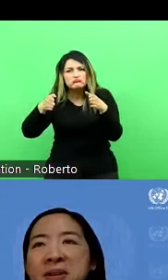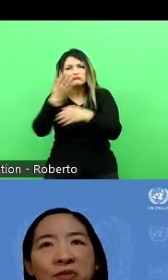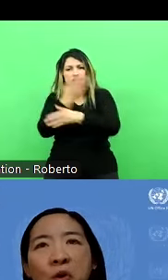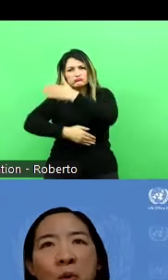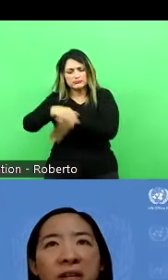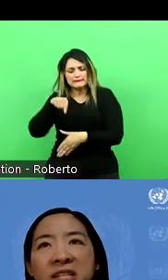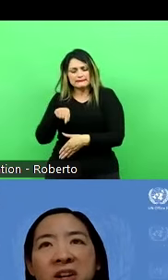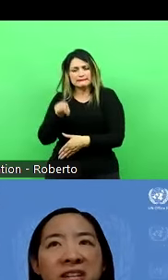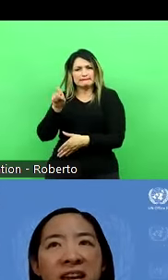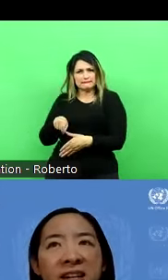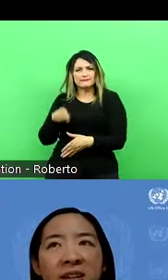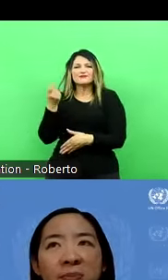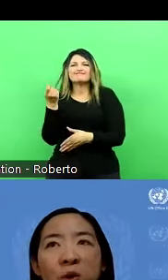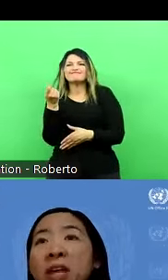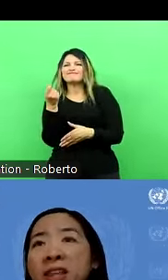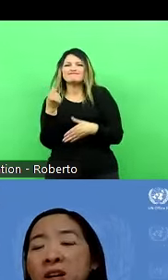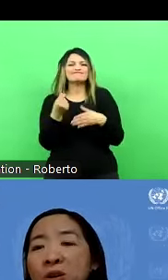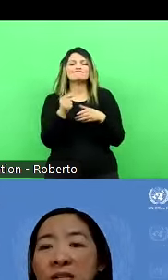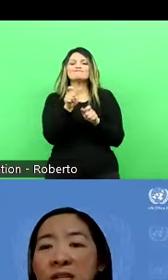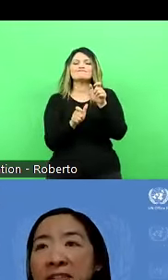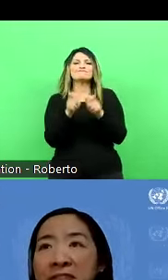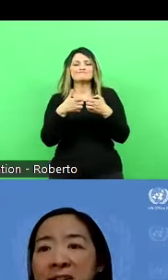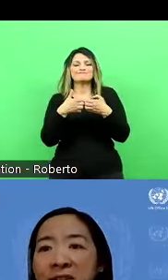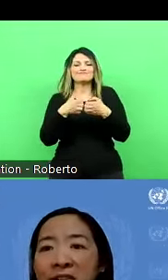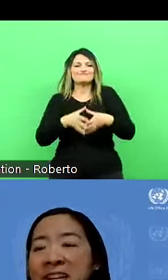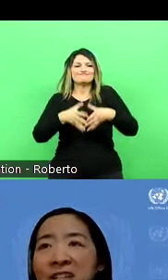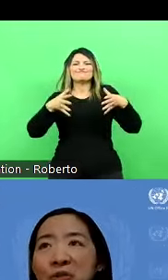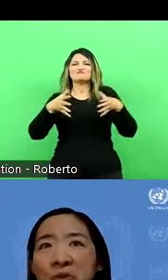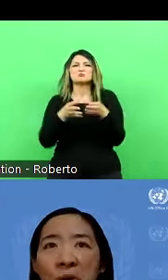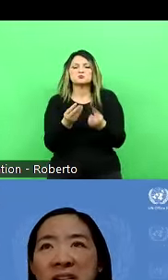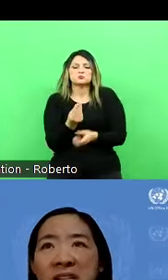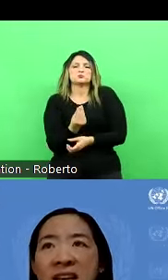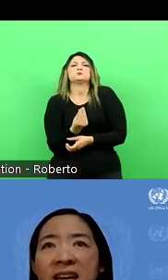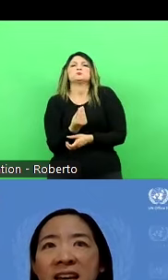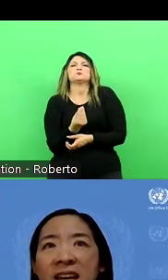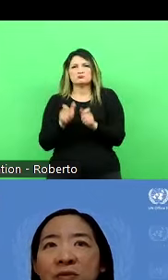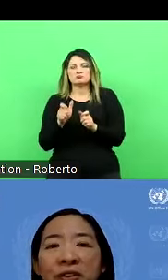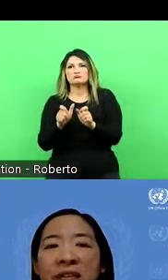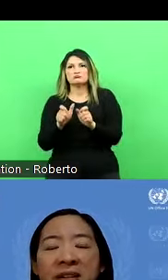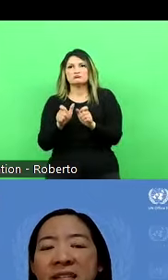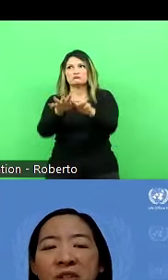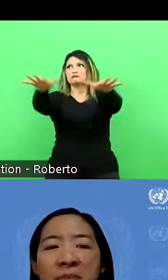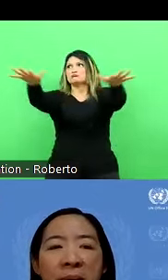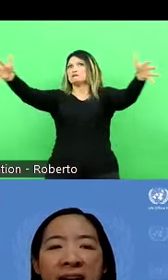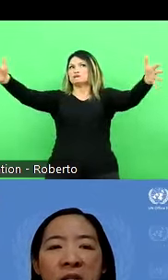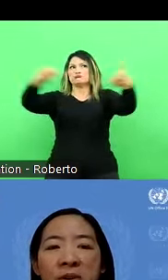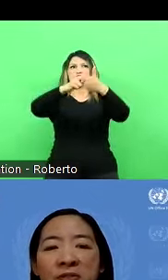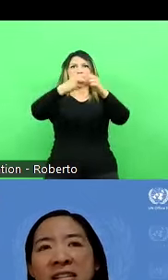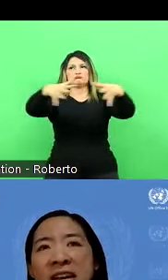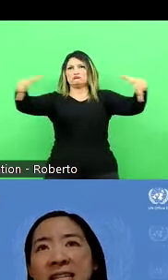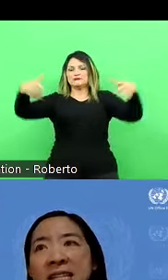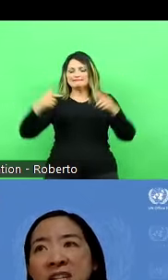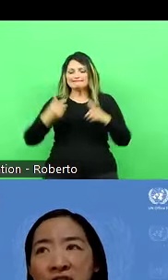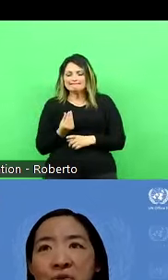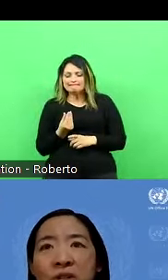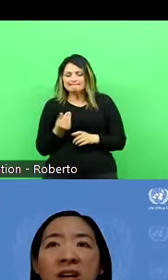maybe the focal point is not yet with good staffing or financial resources and very little impact in terms of